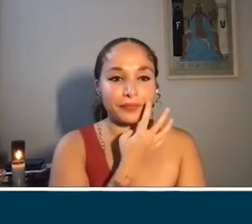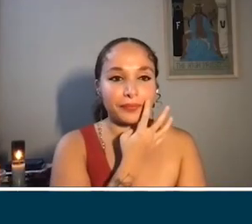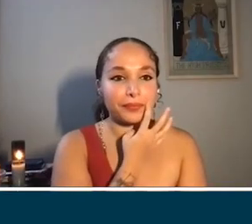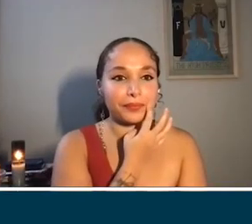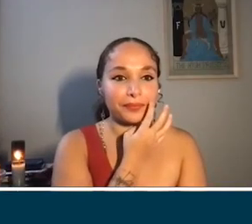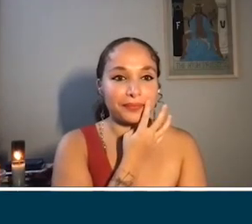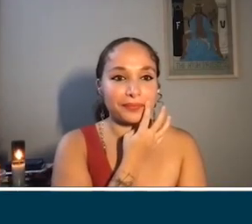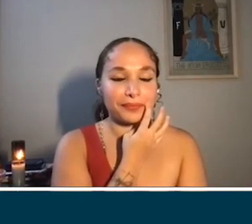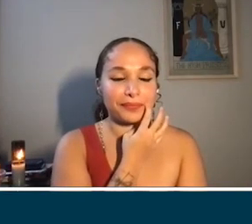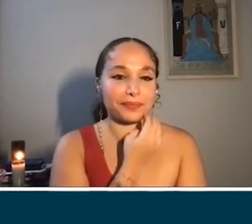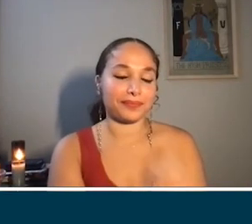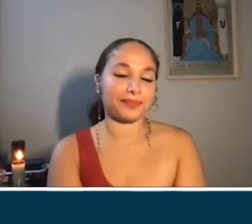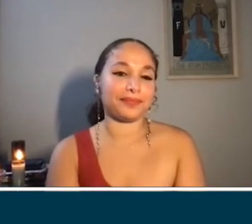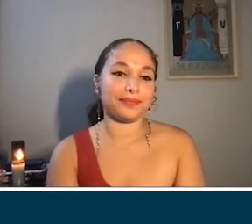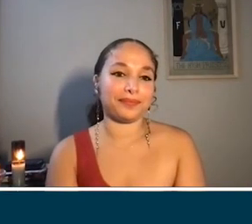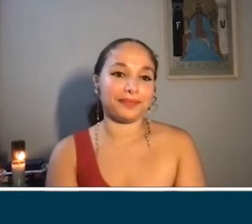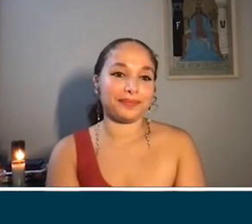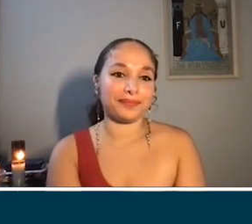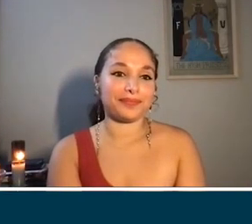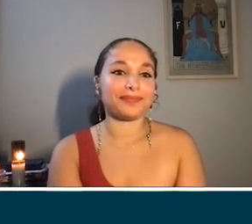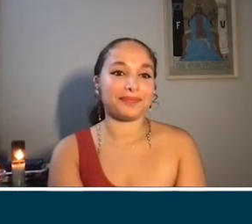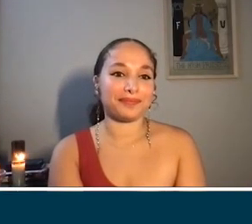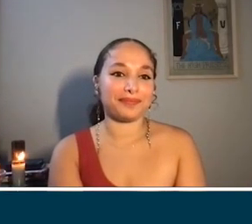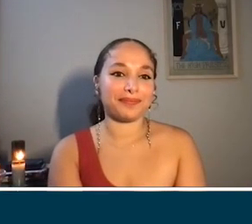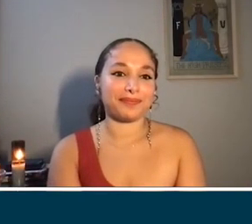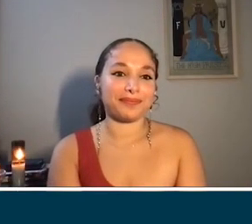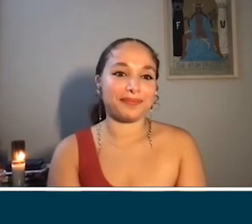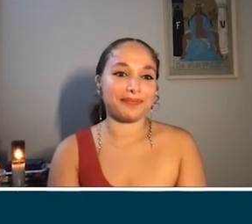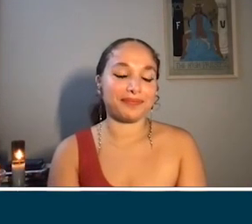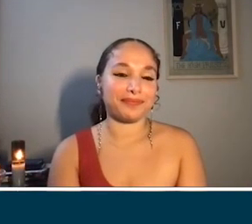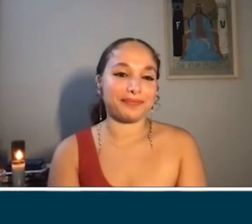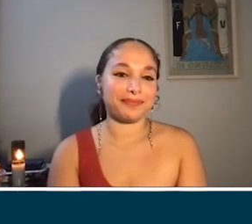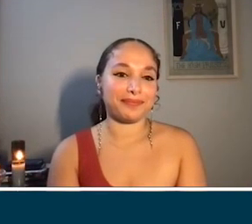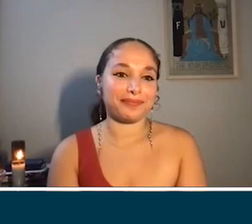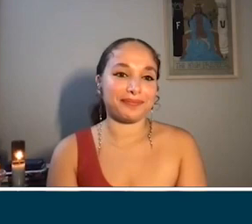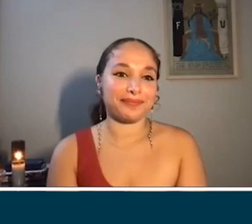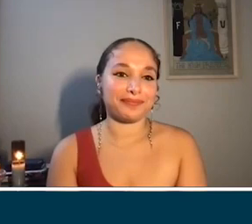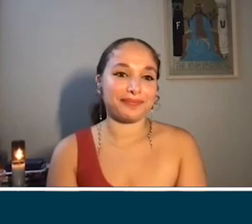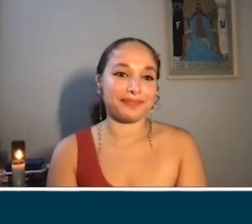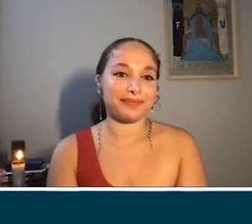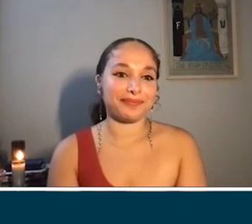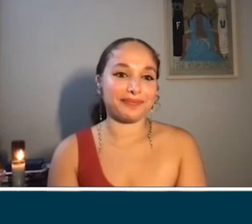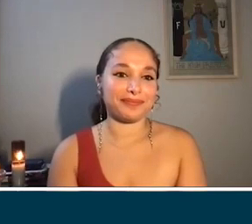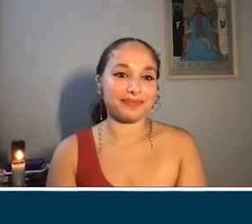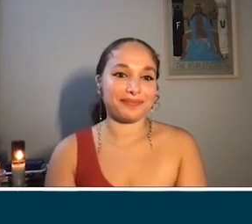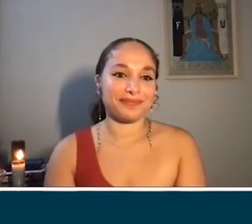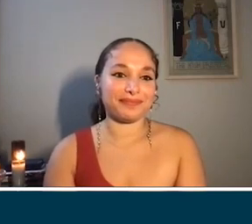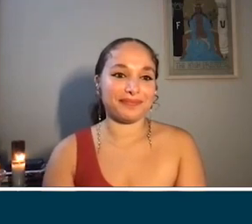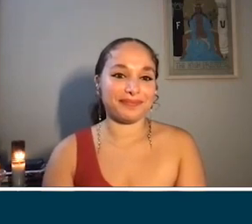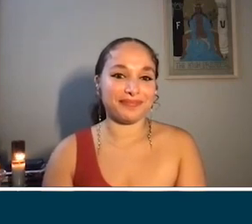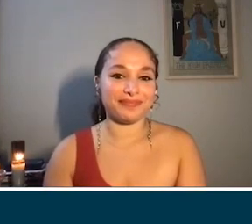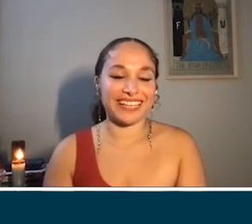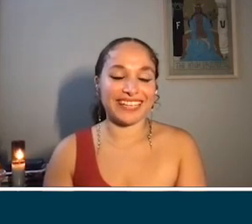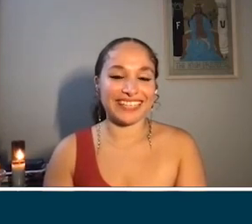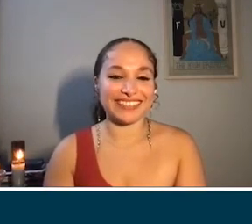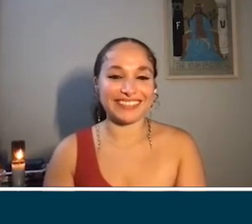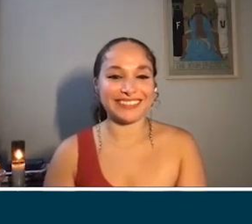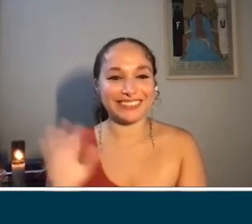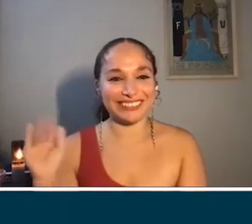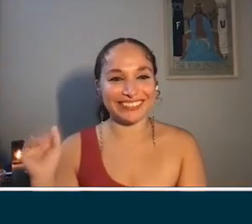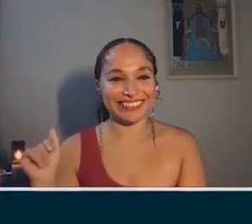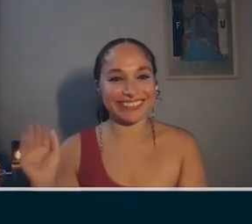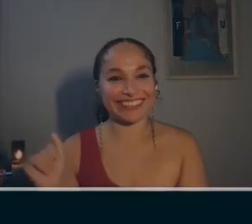too. Recording's going out this week, so I'm excited to get the feedback on that. Thank you so much. This was All right.